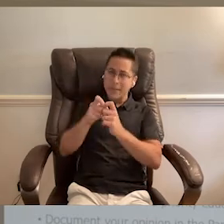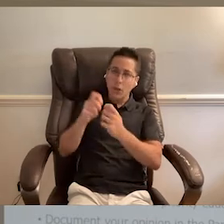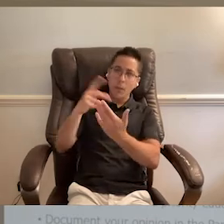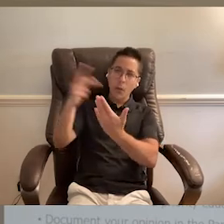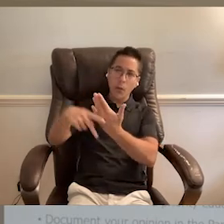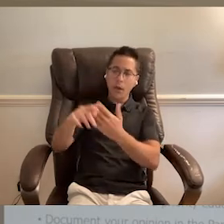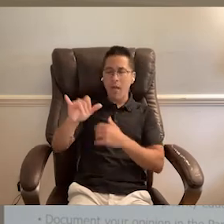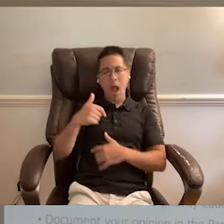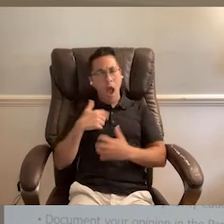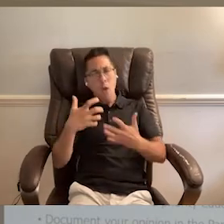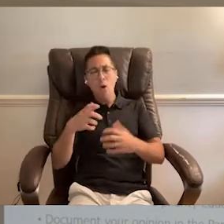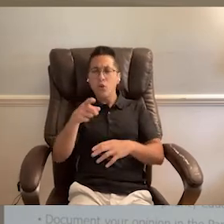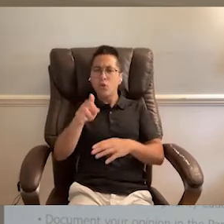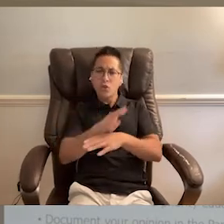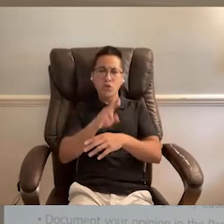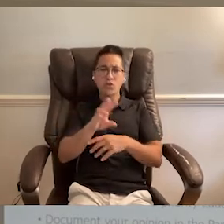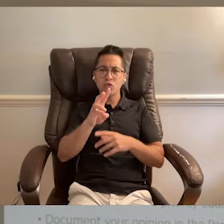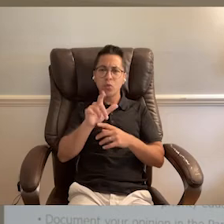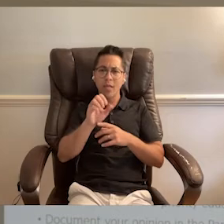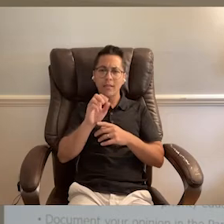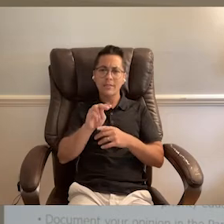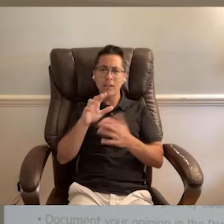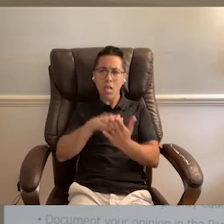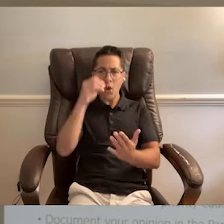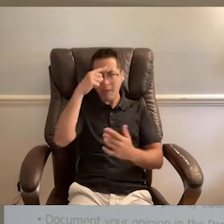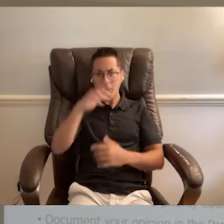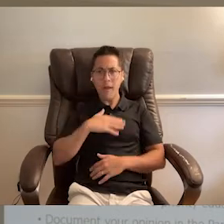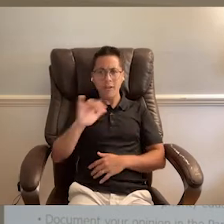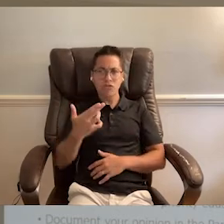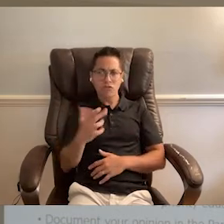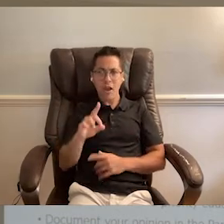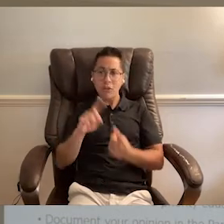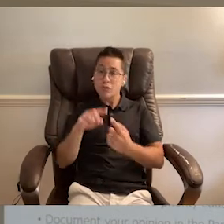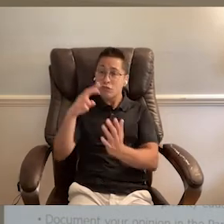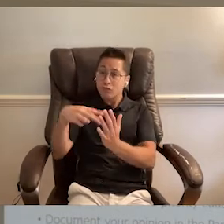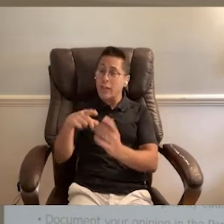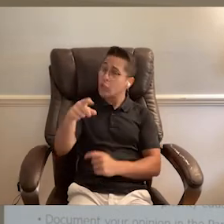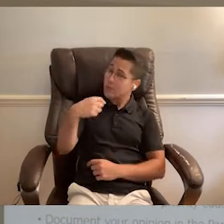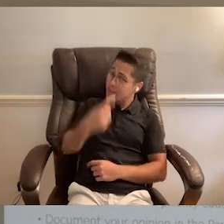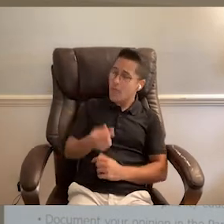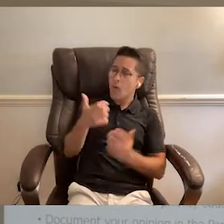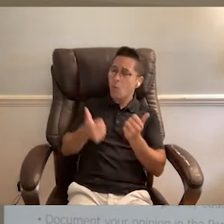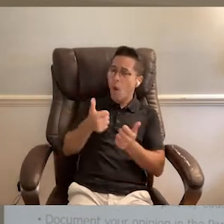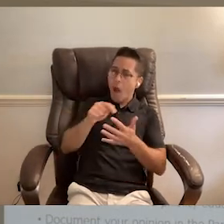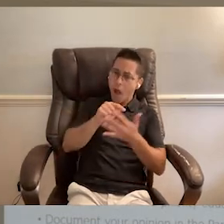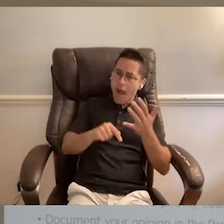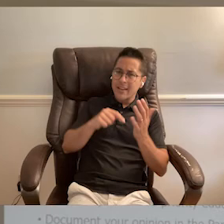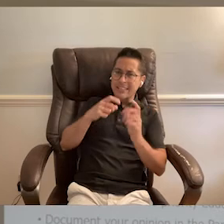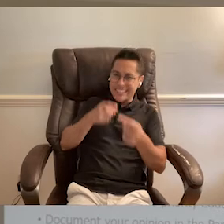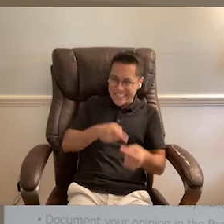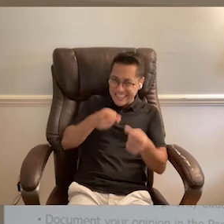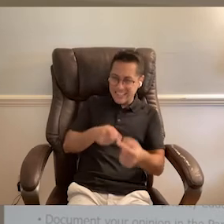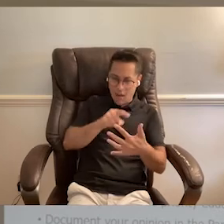use Wilson Learning for my child to read. You tell them what difficulties your child is having, and then as a